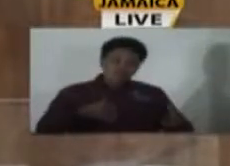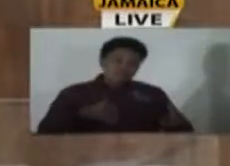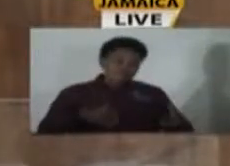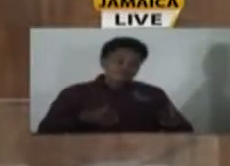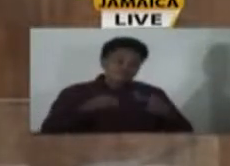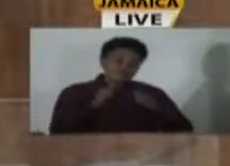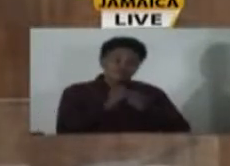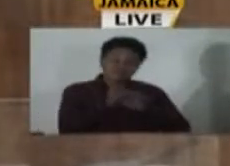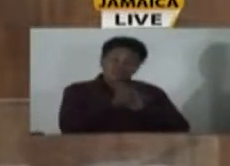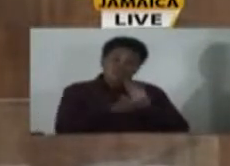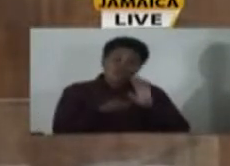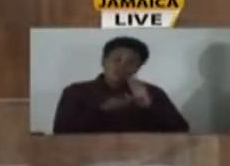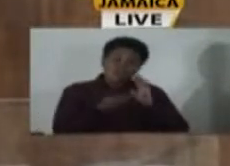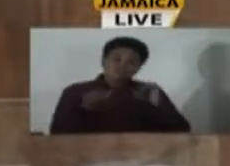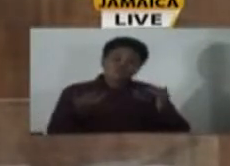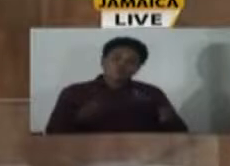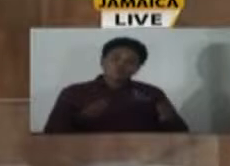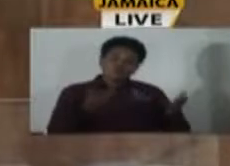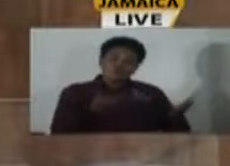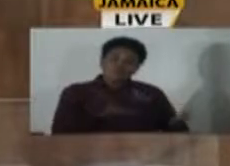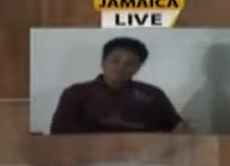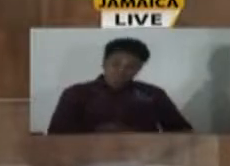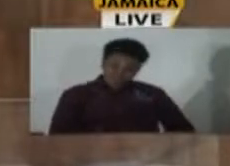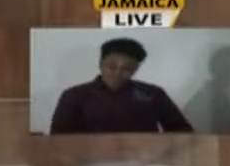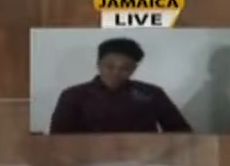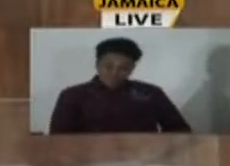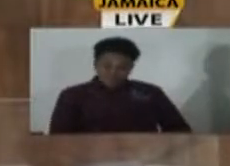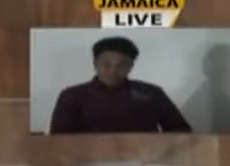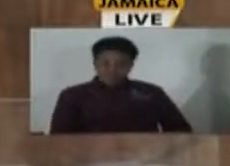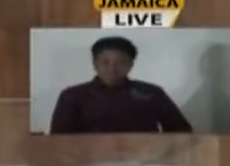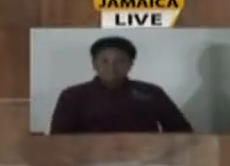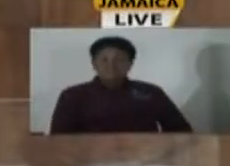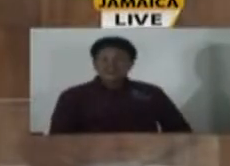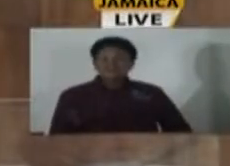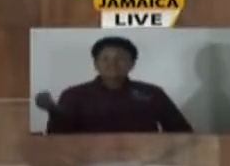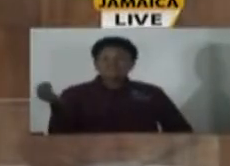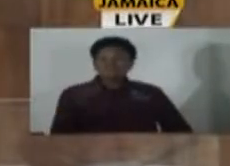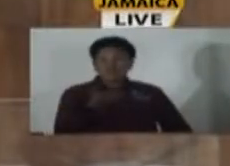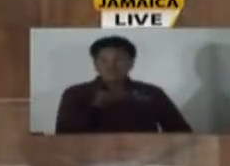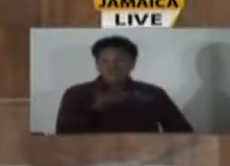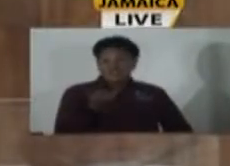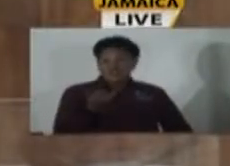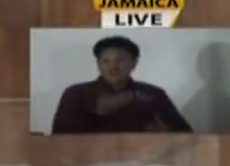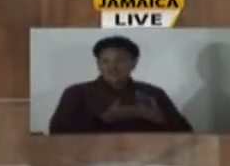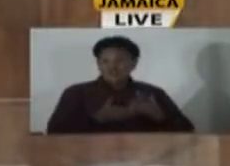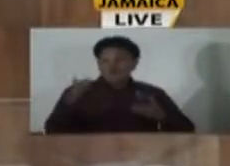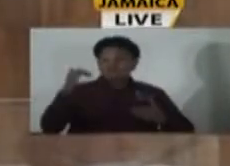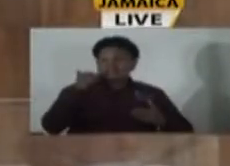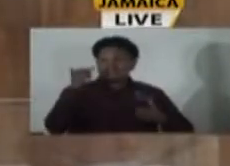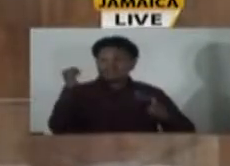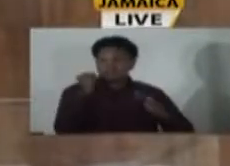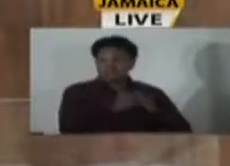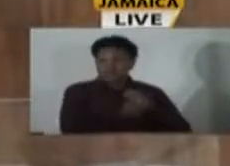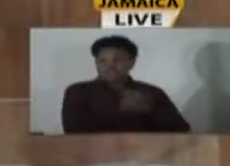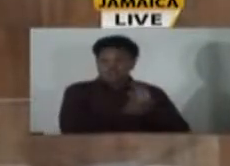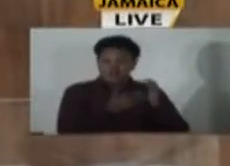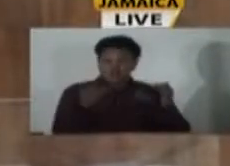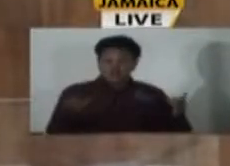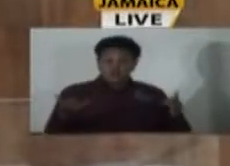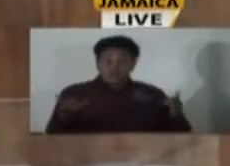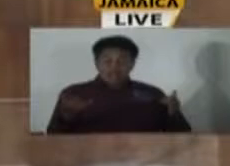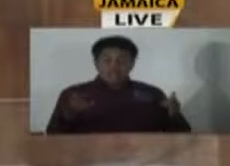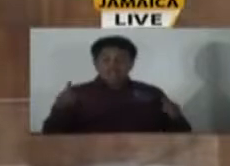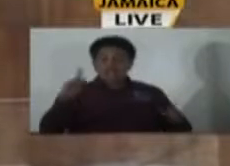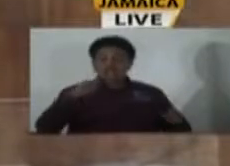with the bill as brought here. As brought here, going forward, if we pass this bill, an